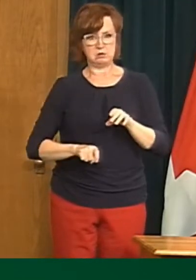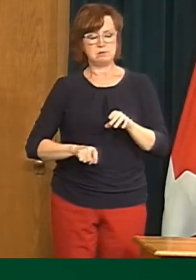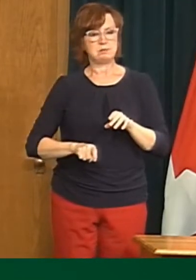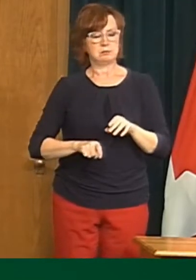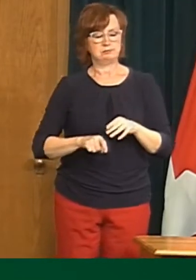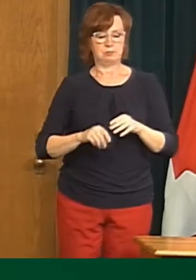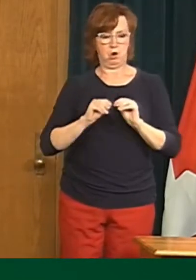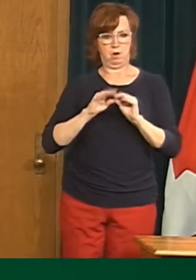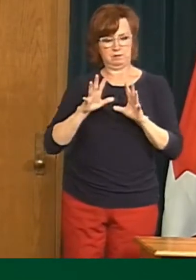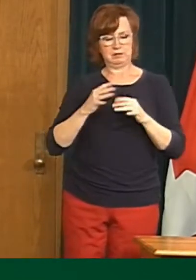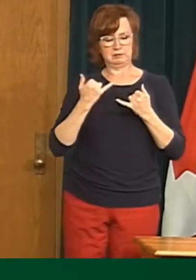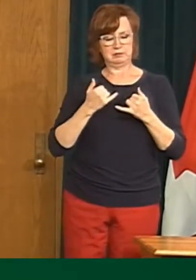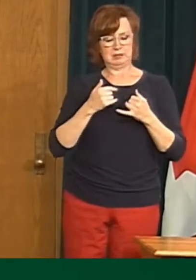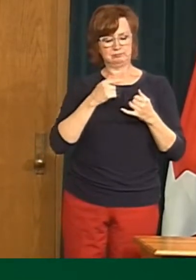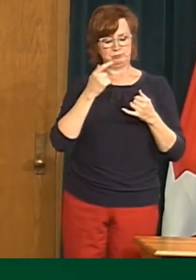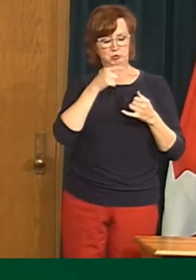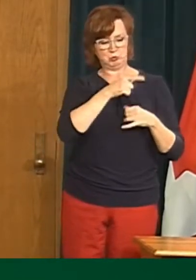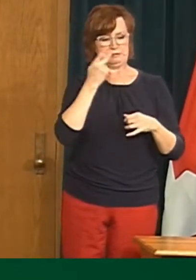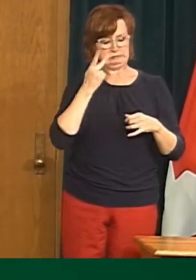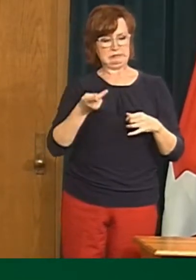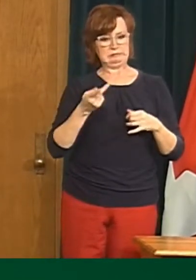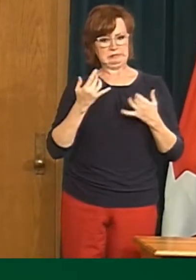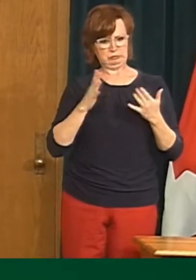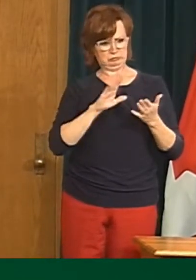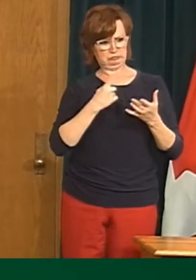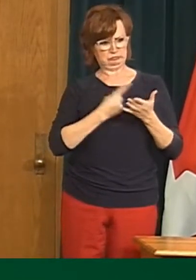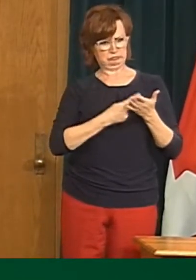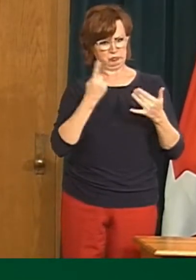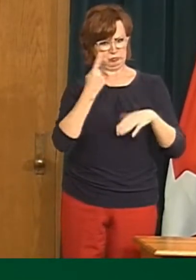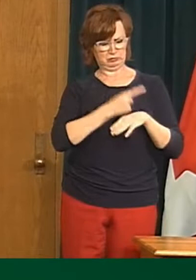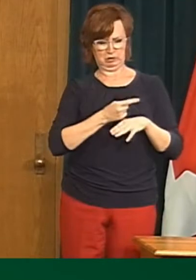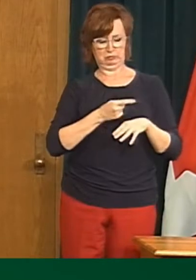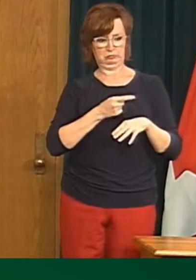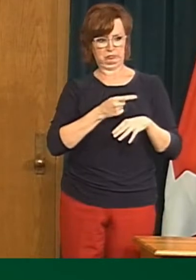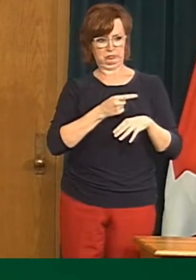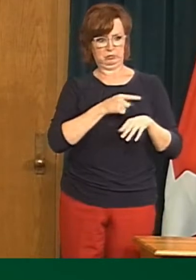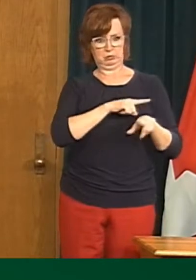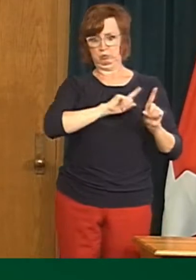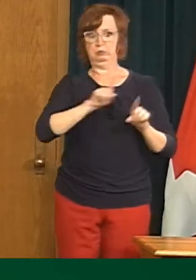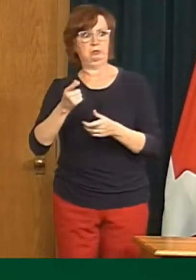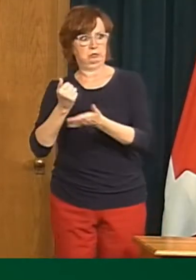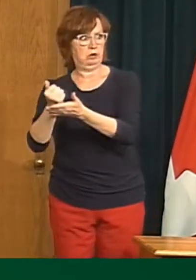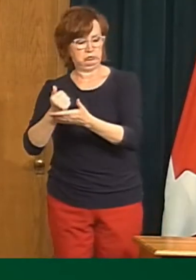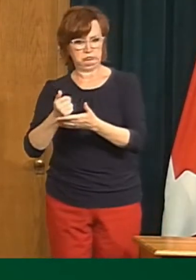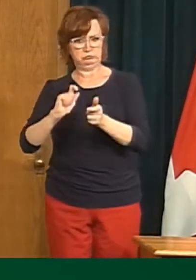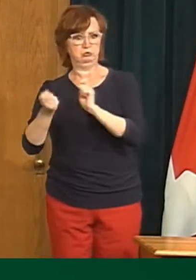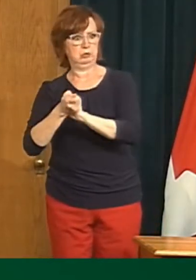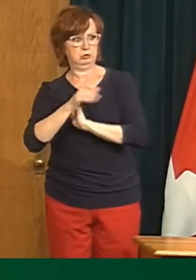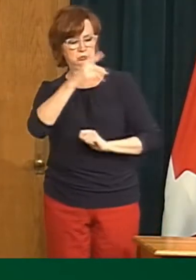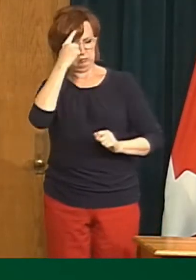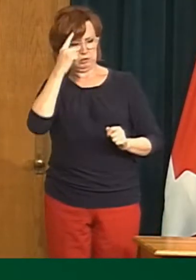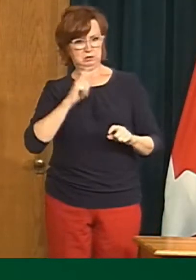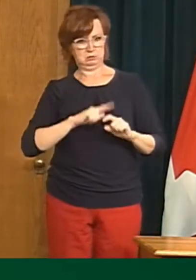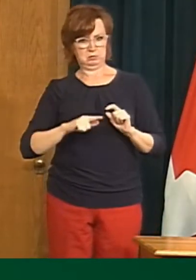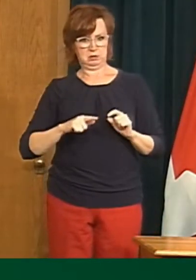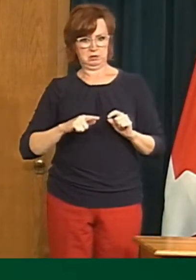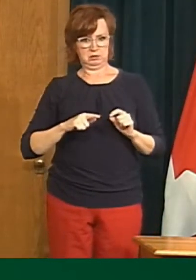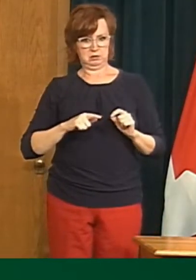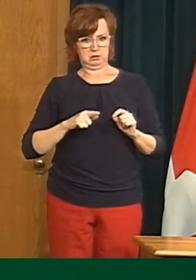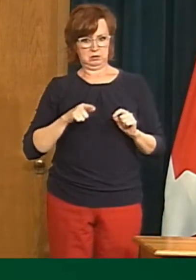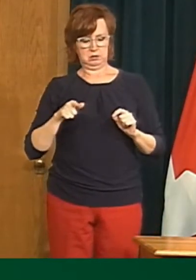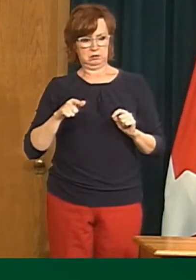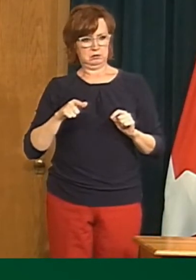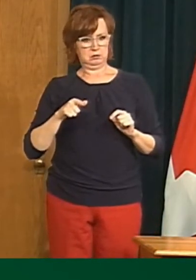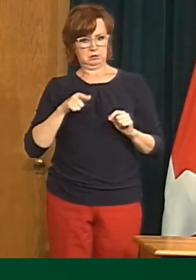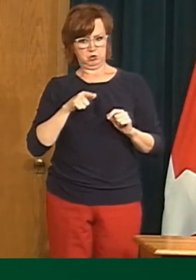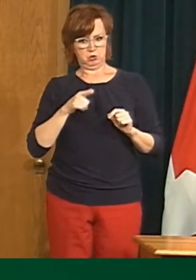the SHA made a mistake in the way that was handled, and who, if so, who is ultimately responsible? I would